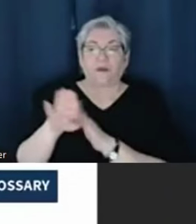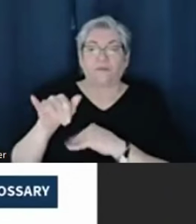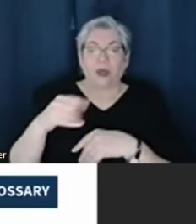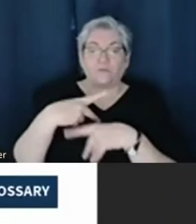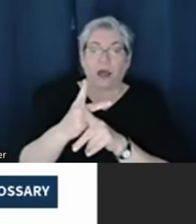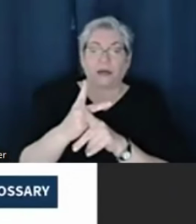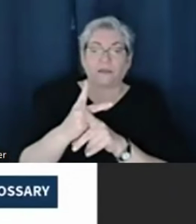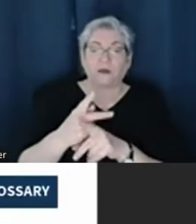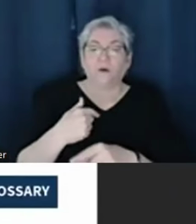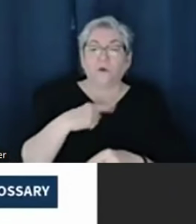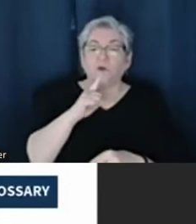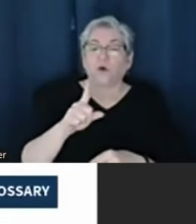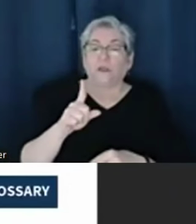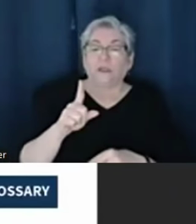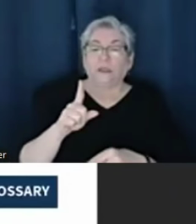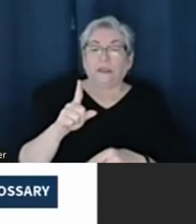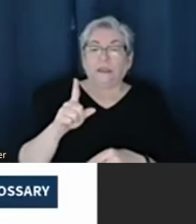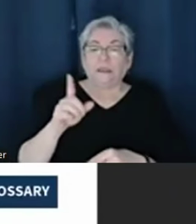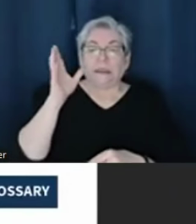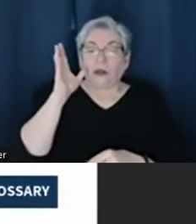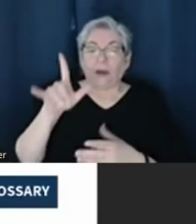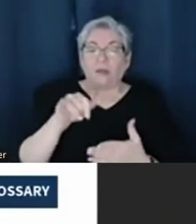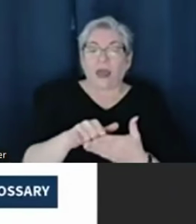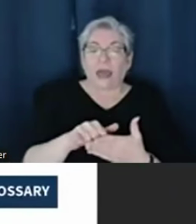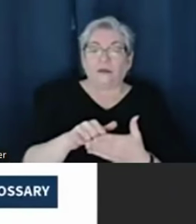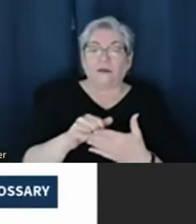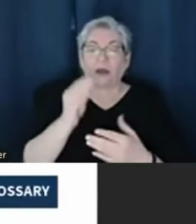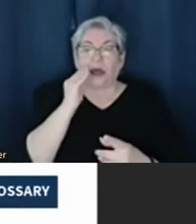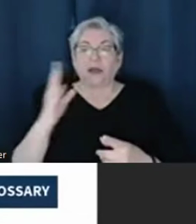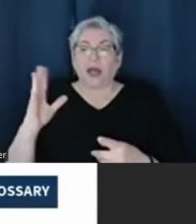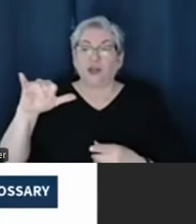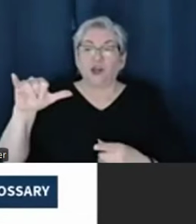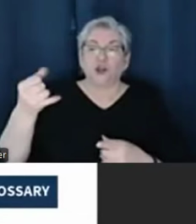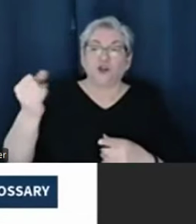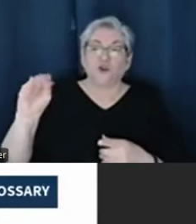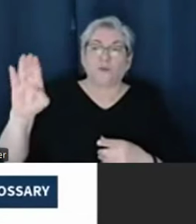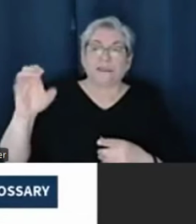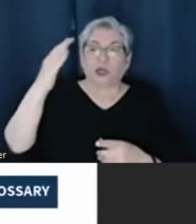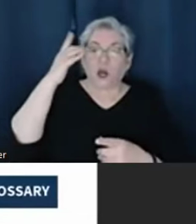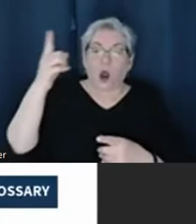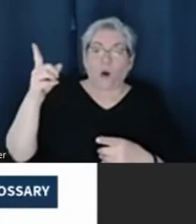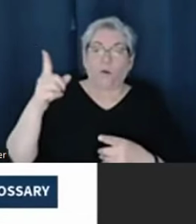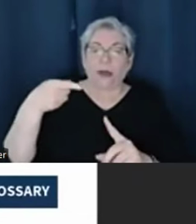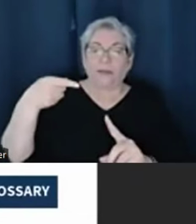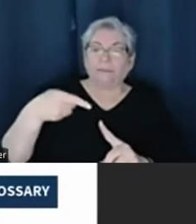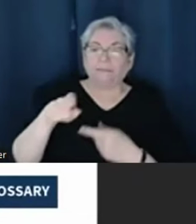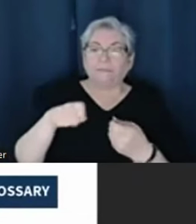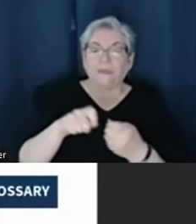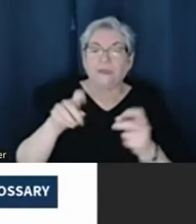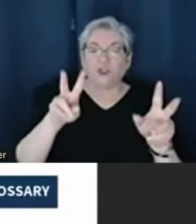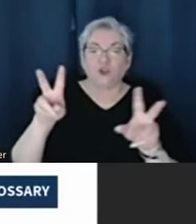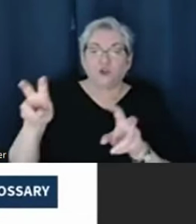let either Josie or Megan know about those particular issues. We'd be glad to consider changes